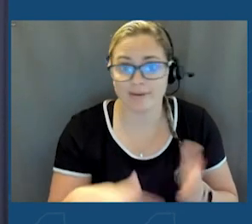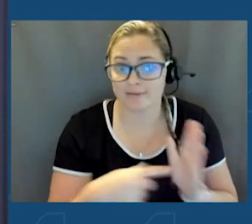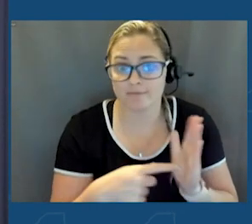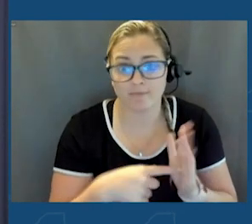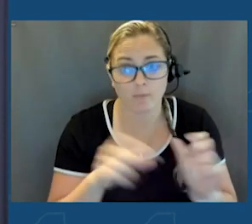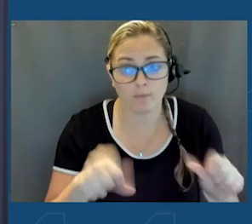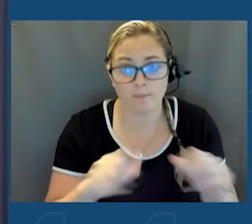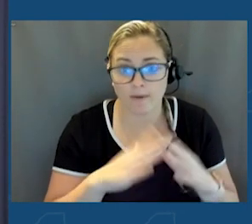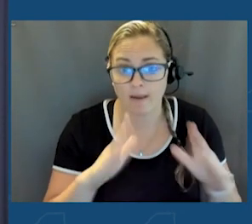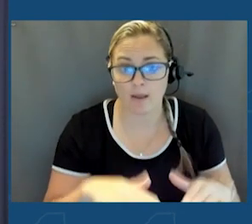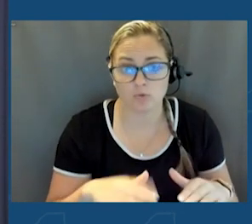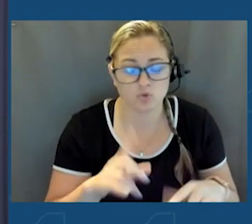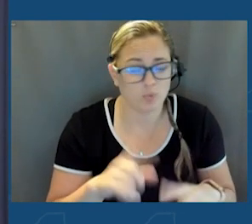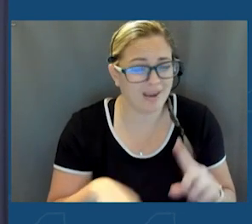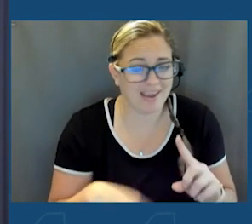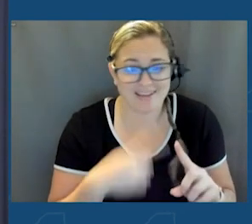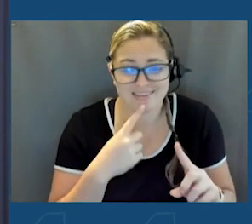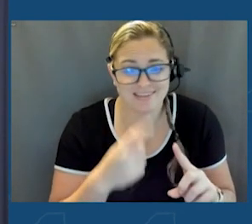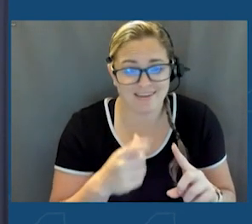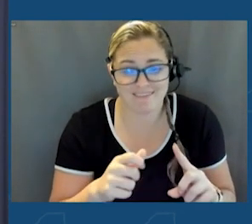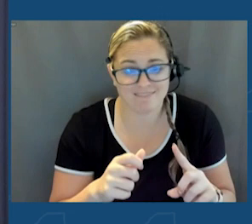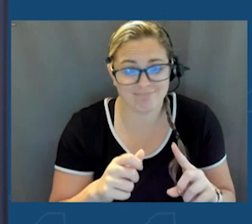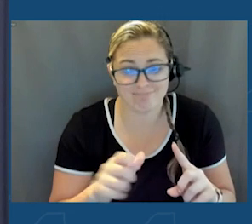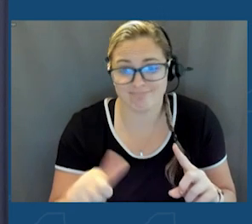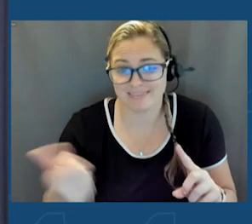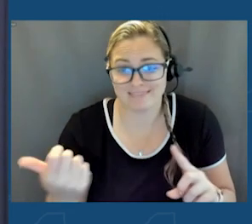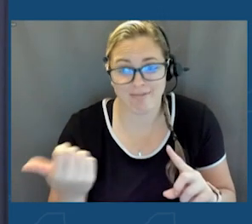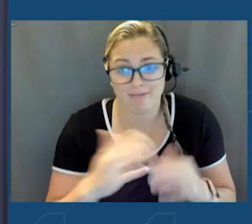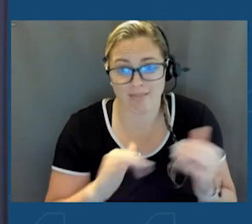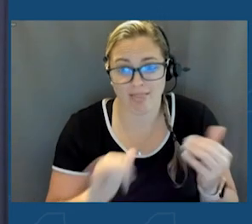cannot argue with that. And to